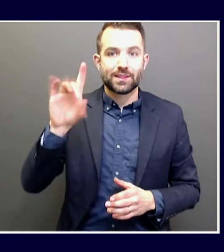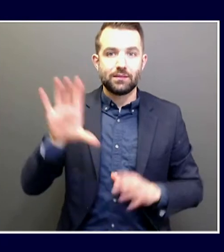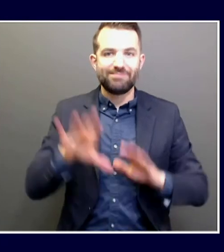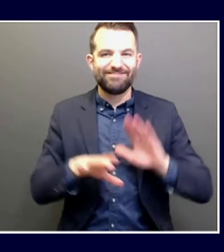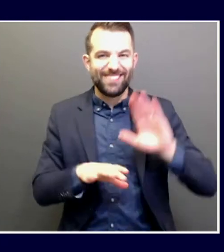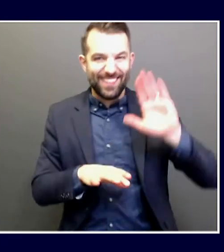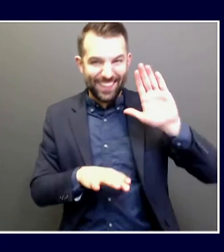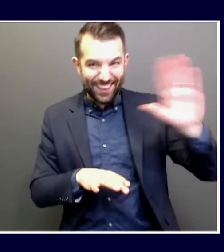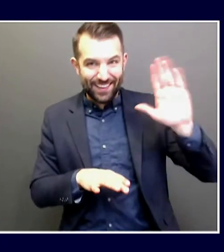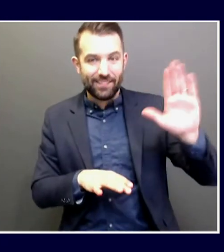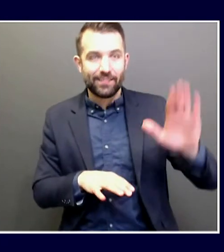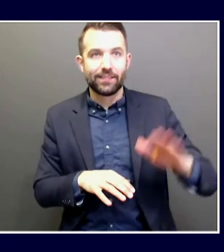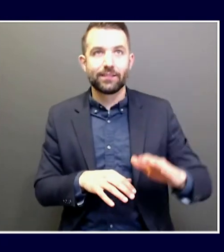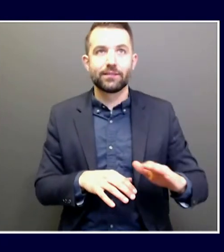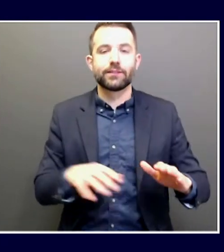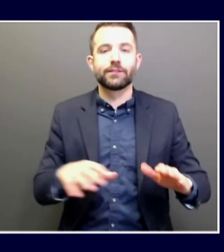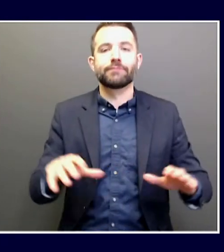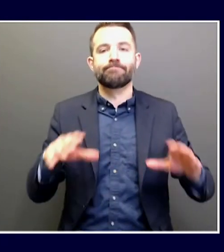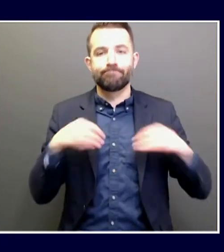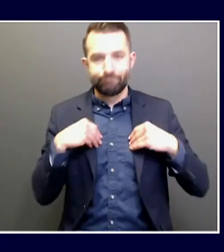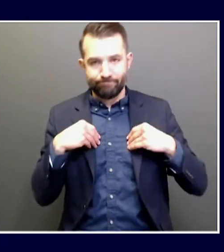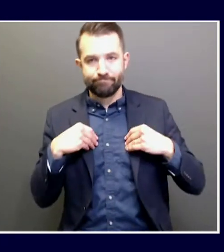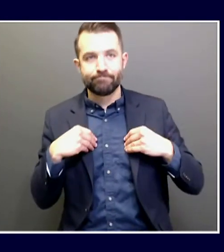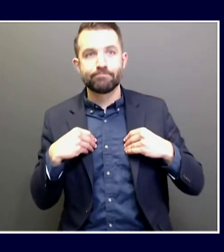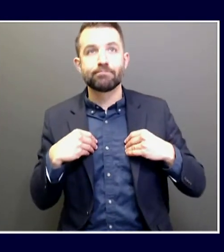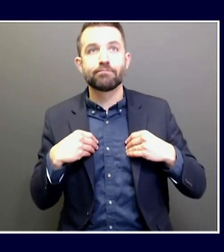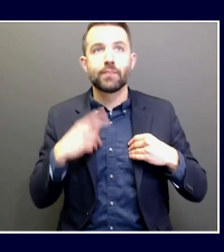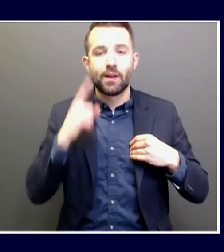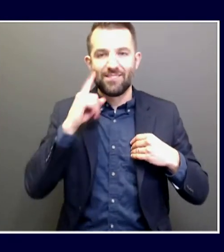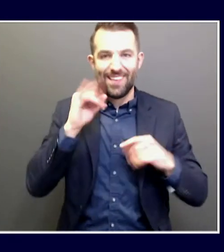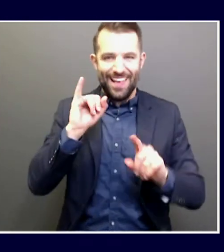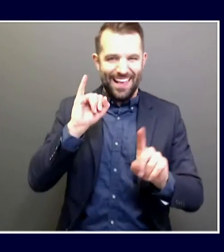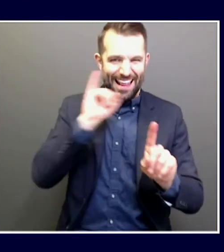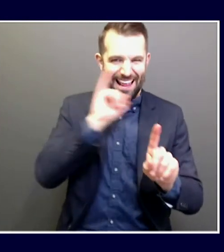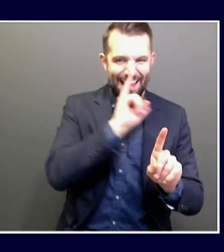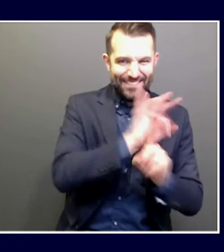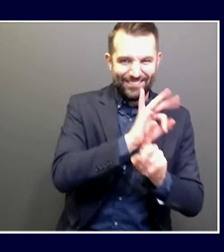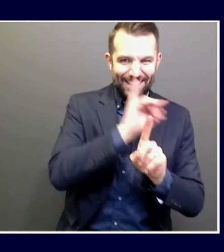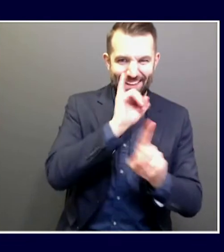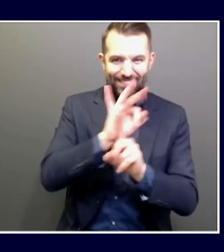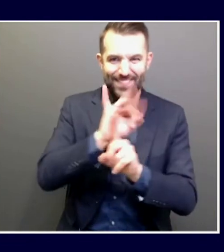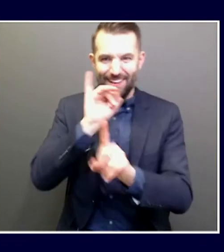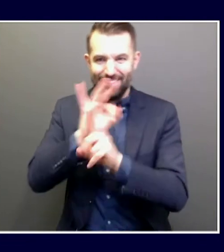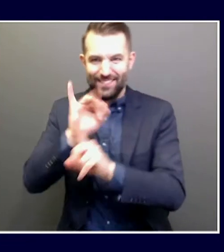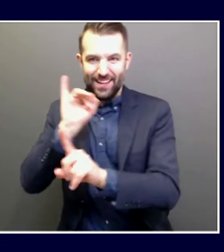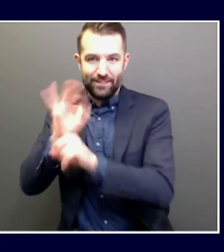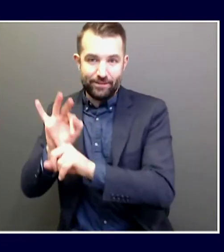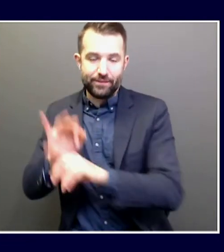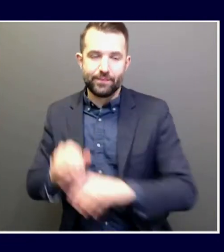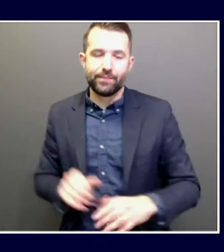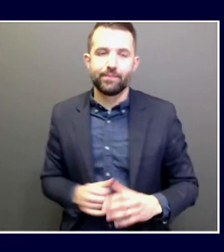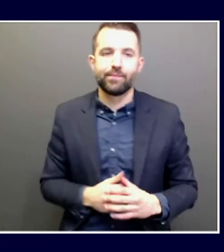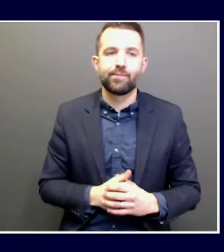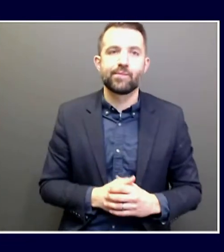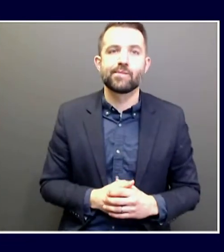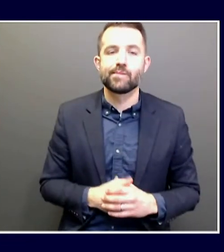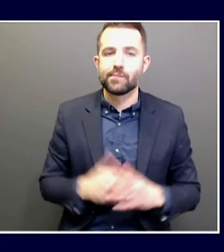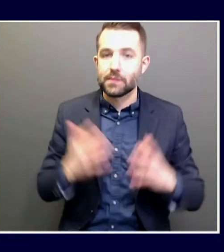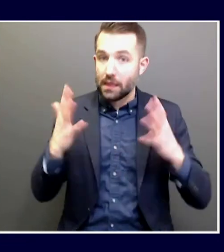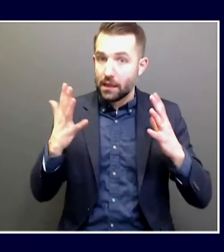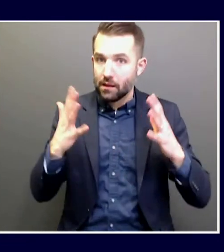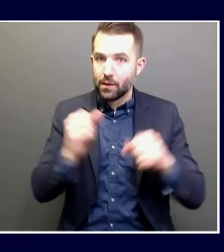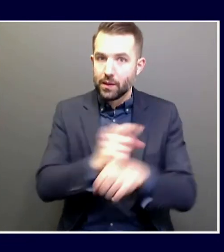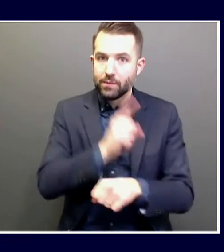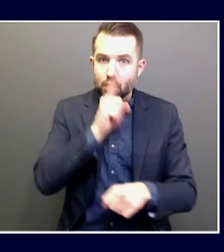tools, if needed, to ensure that they have staff on their ICU units, to be able to make sure that their surgical units